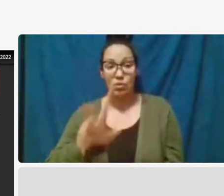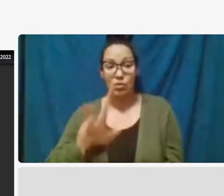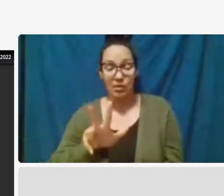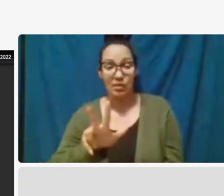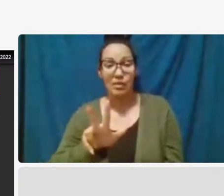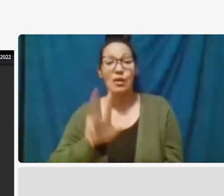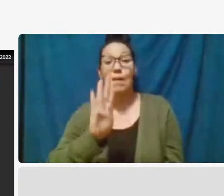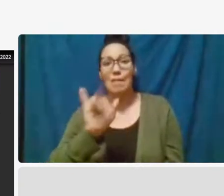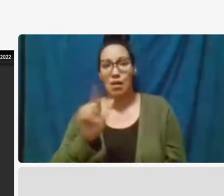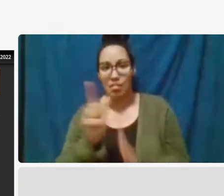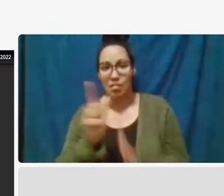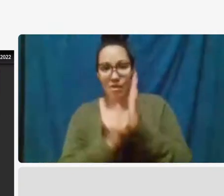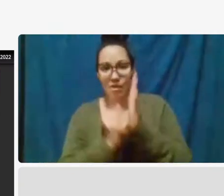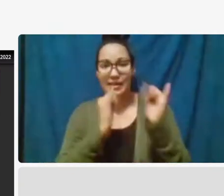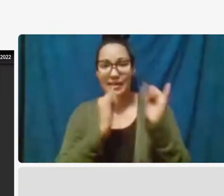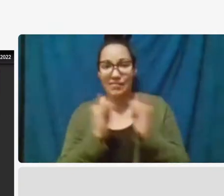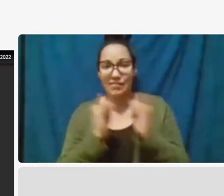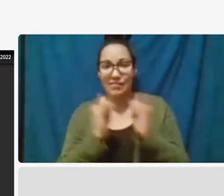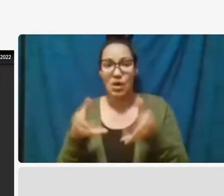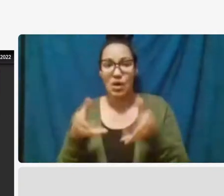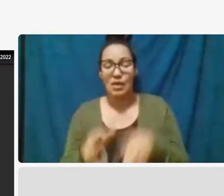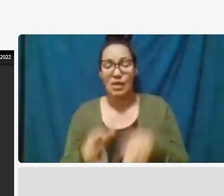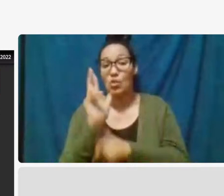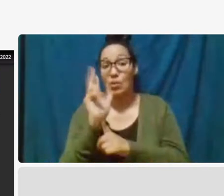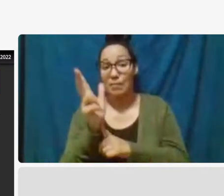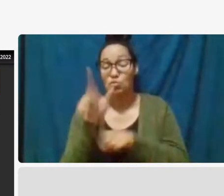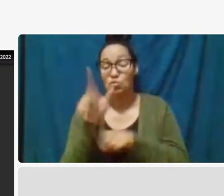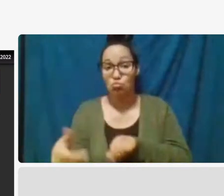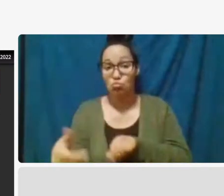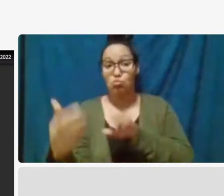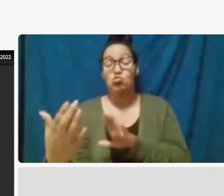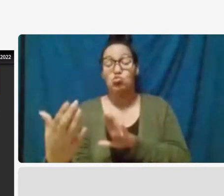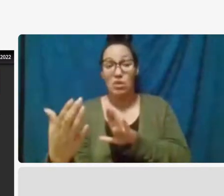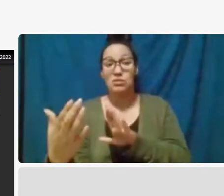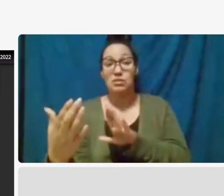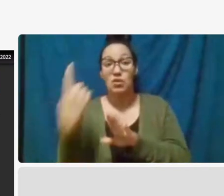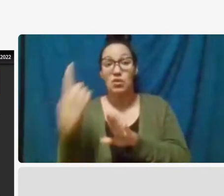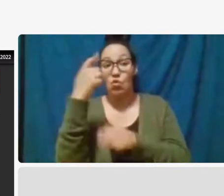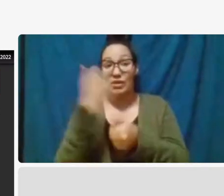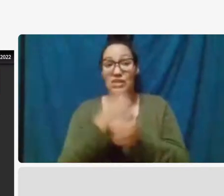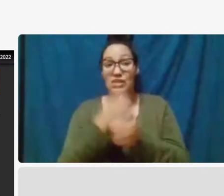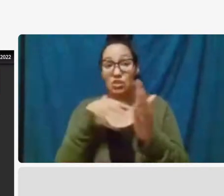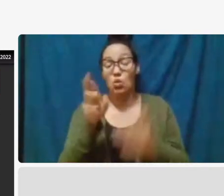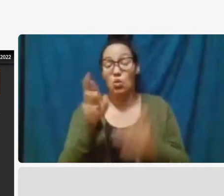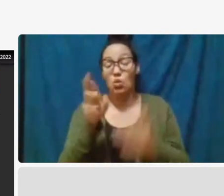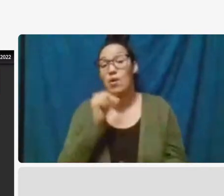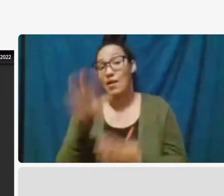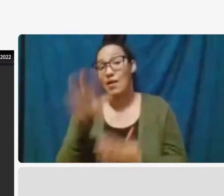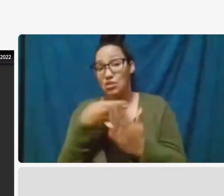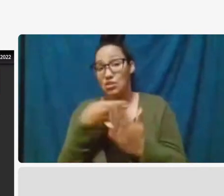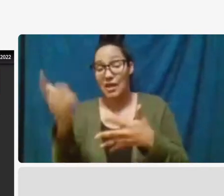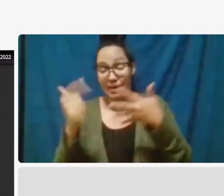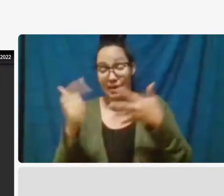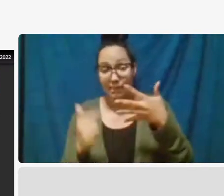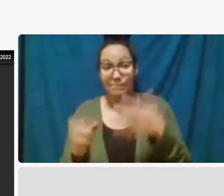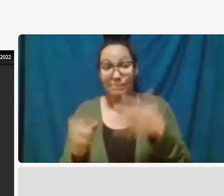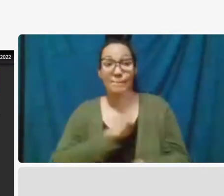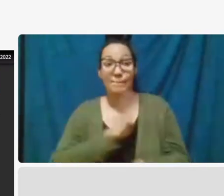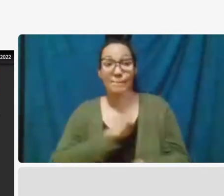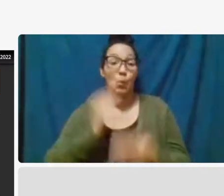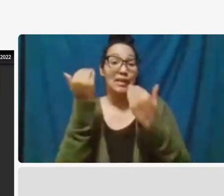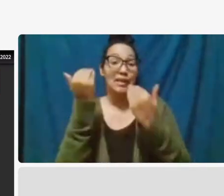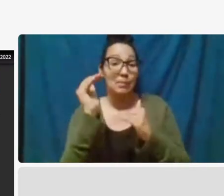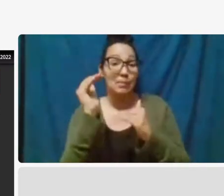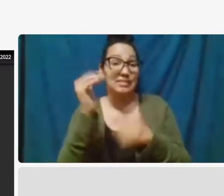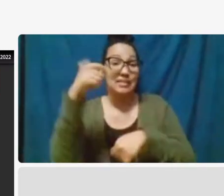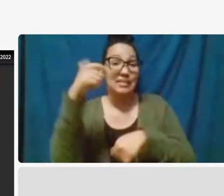shall be allowed three minutes to address the board on each agenda or non-agenda item the board shall limit the total time for public input on